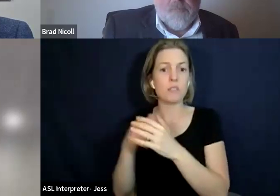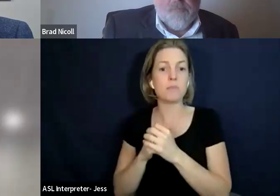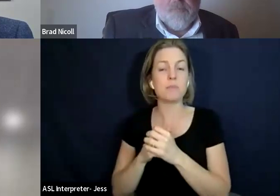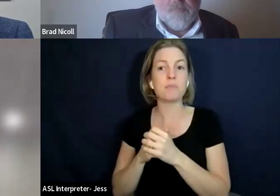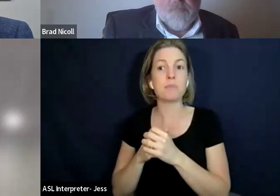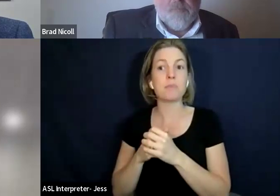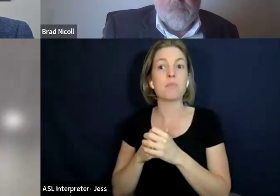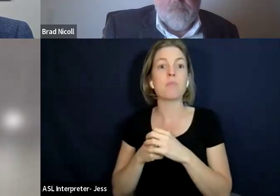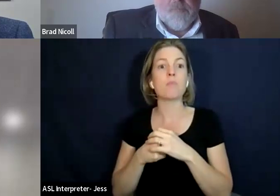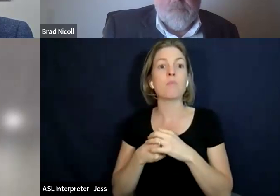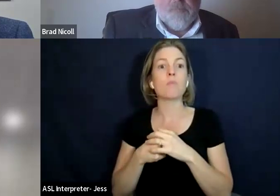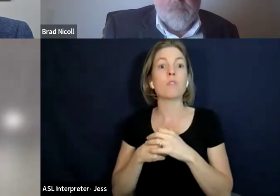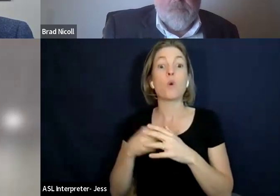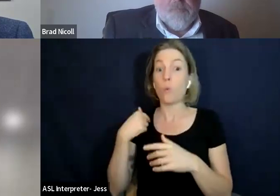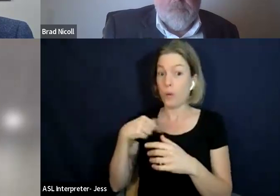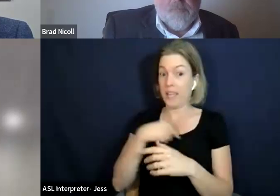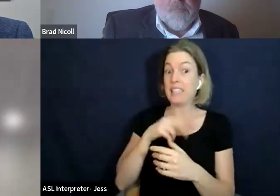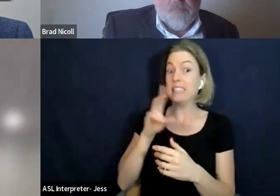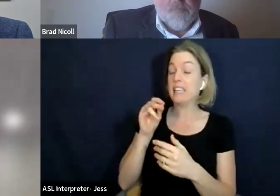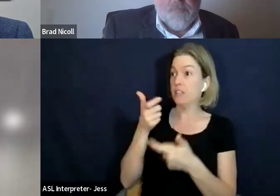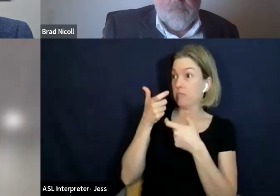documented folks bicycling,